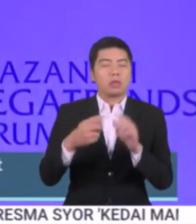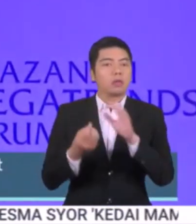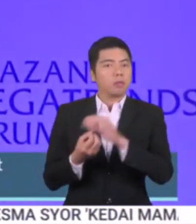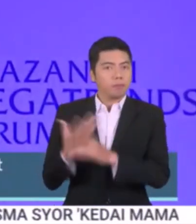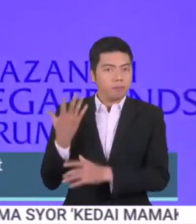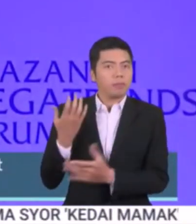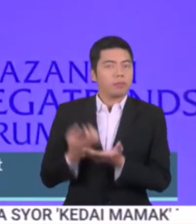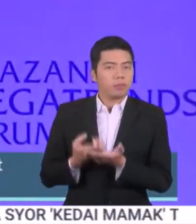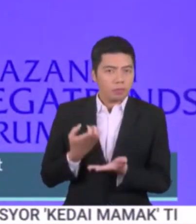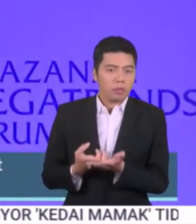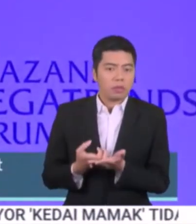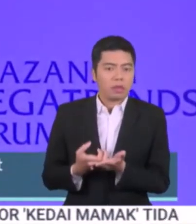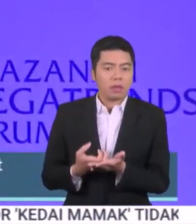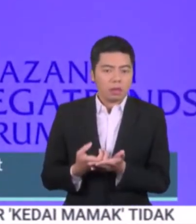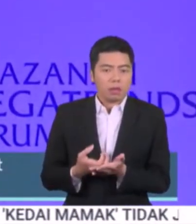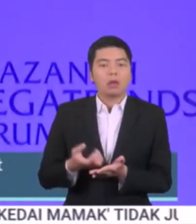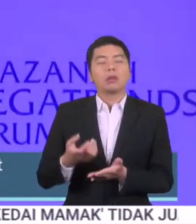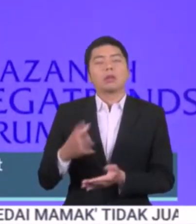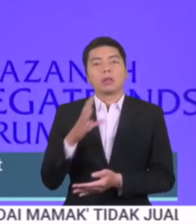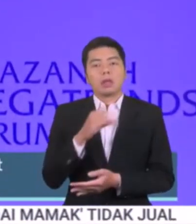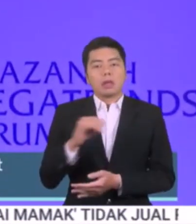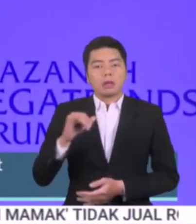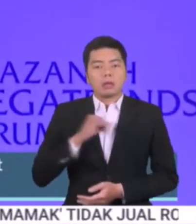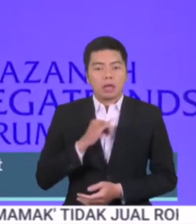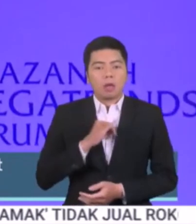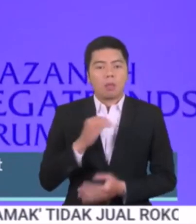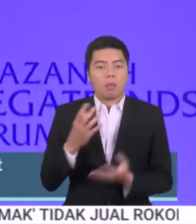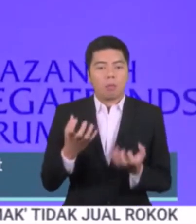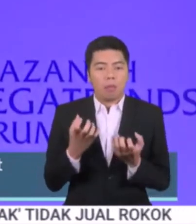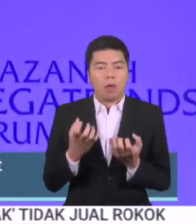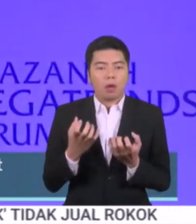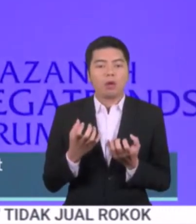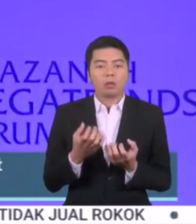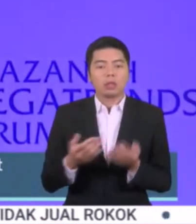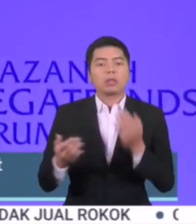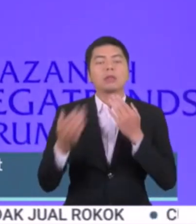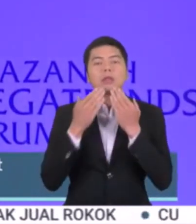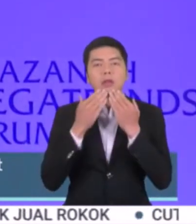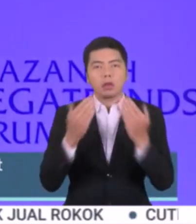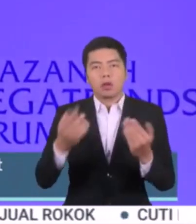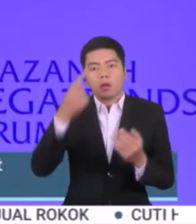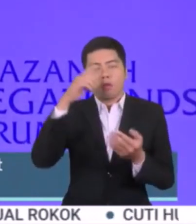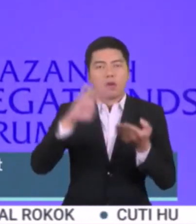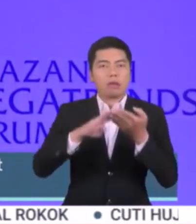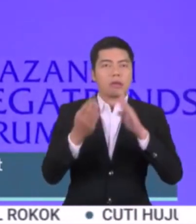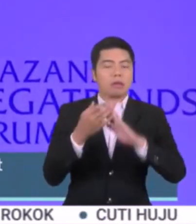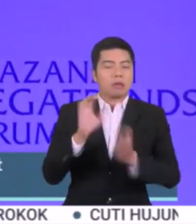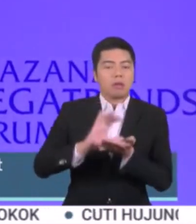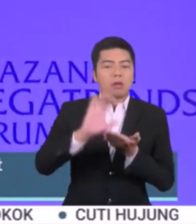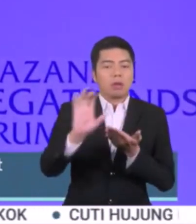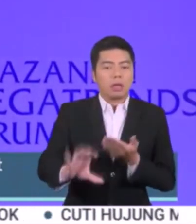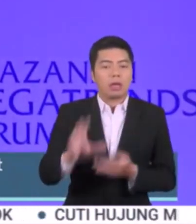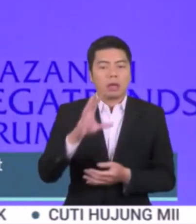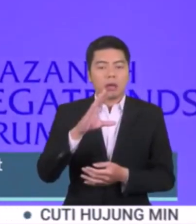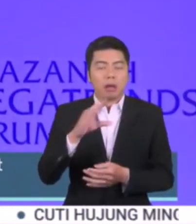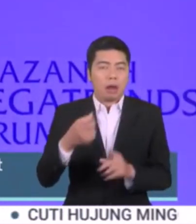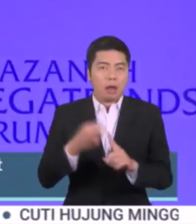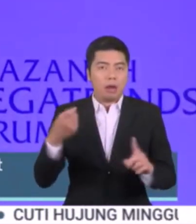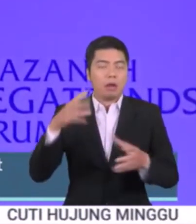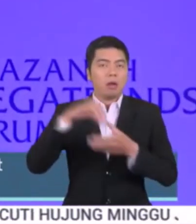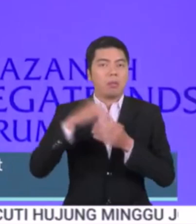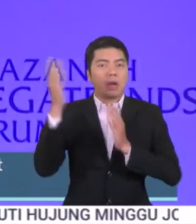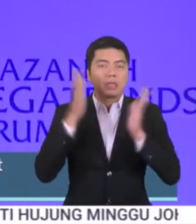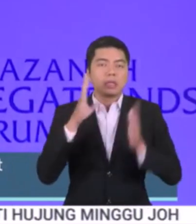economic growth. Therefore, let me take a moment to thank our investment community, both foreign and domestic, for their